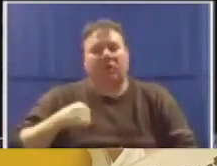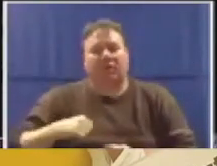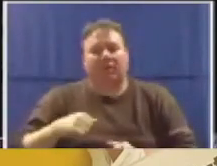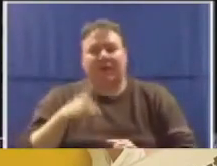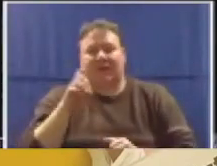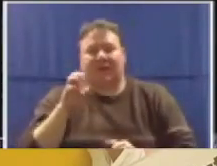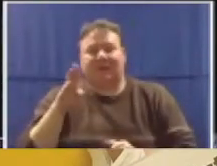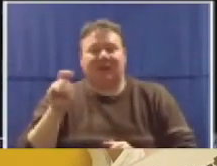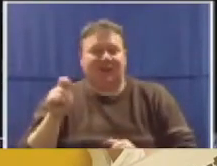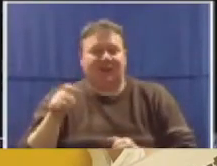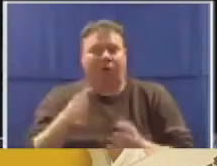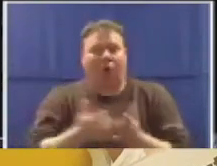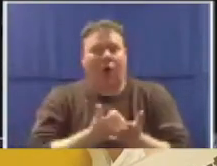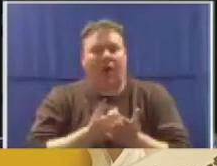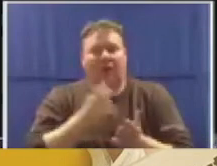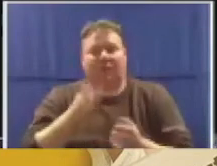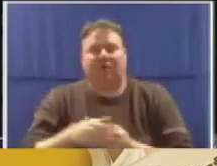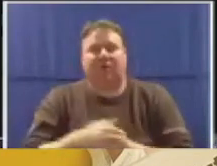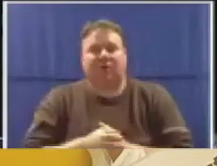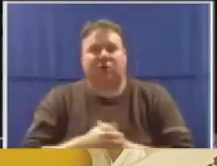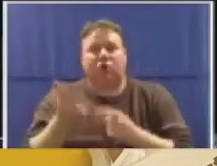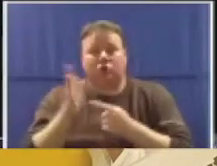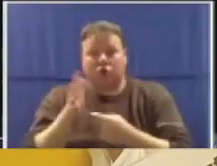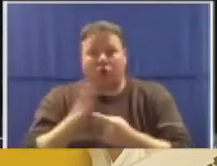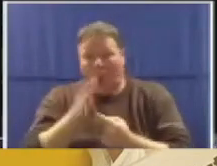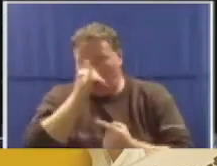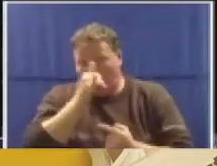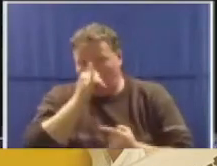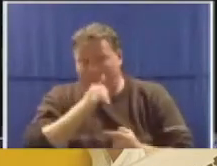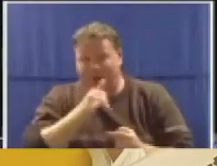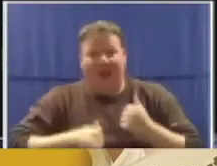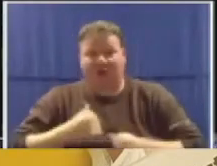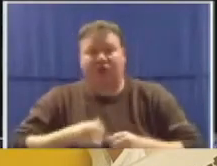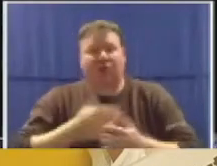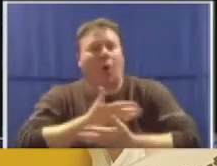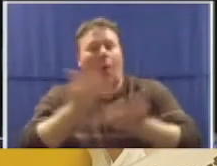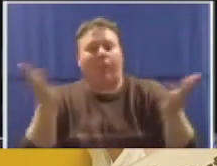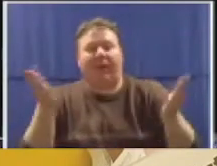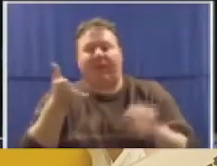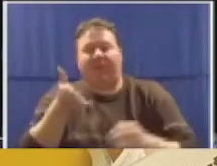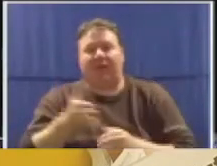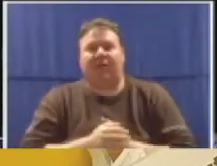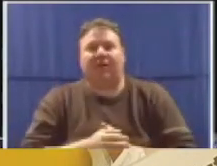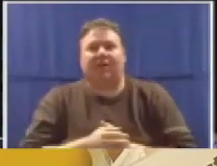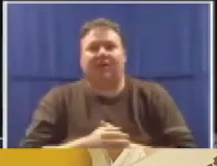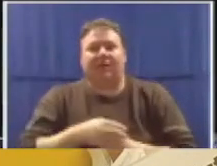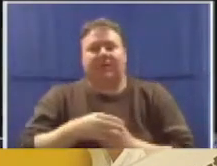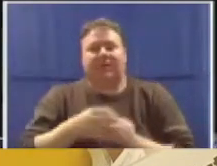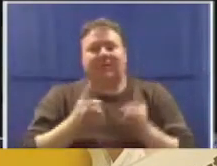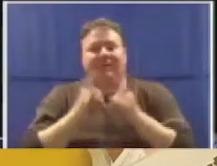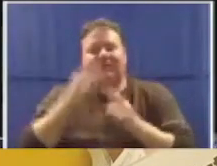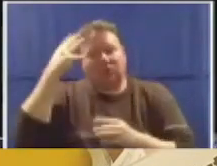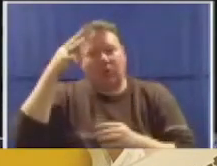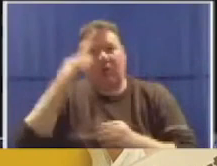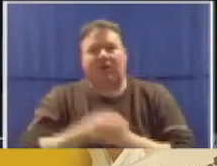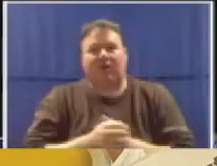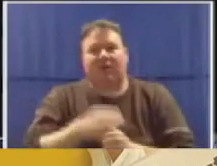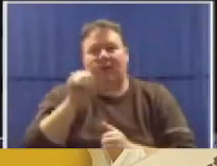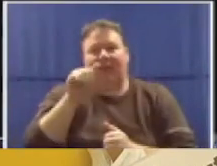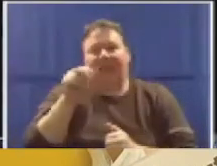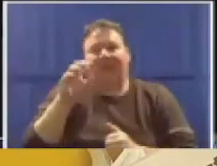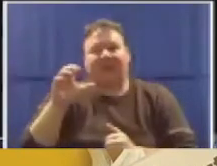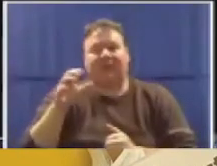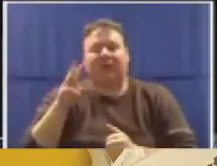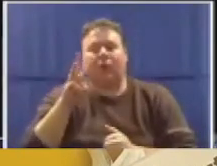how prolific this culture of criminality has become, consider that in the city of Tshwane, ANC ward